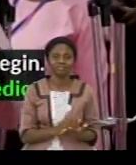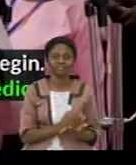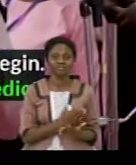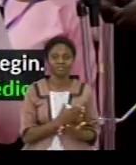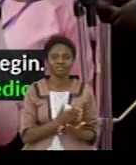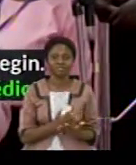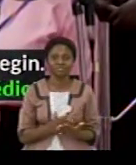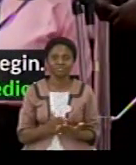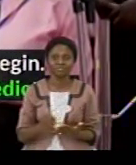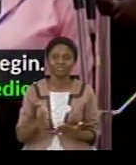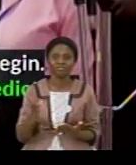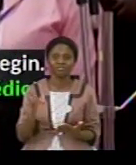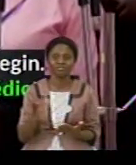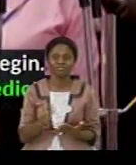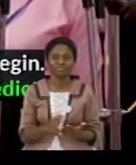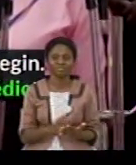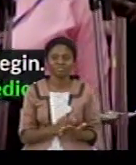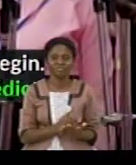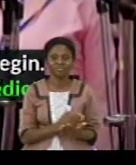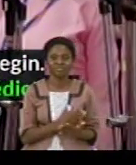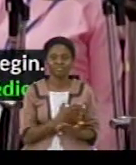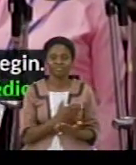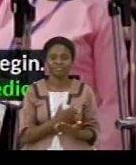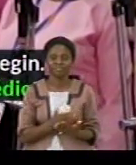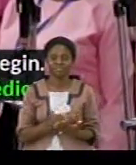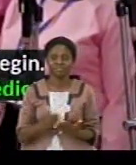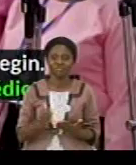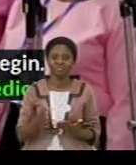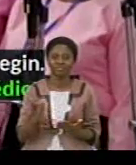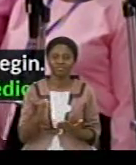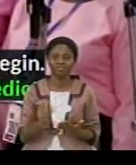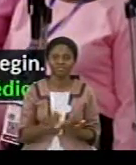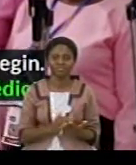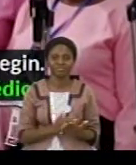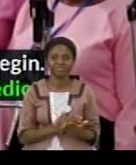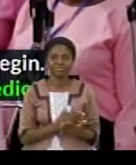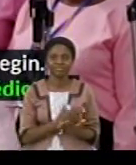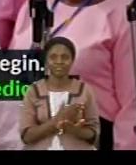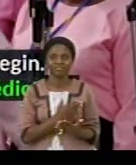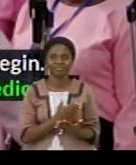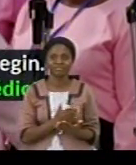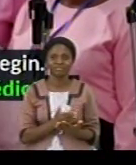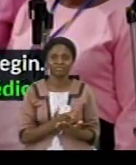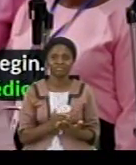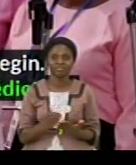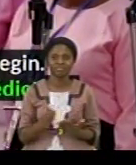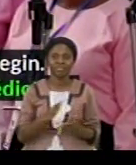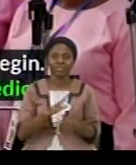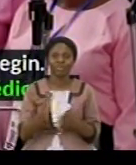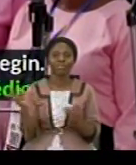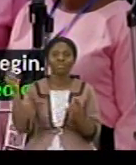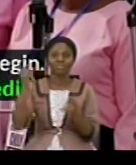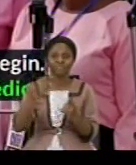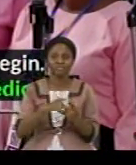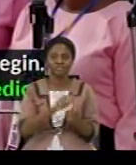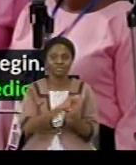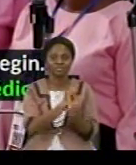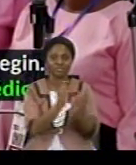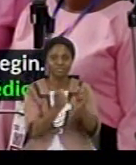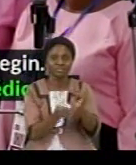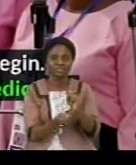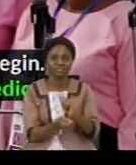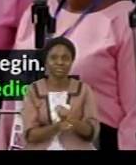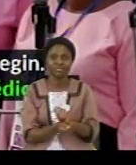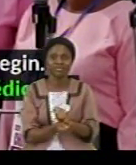If we are faithful to confess until fully transformed by his love and